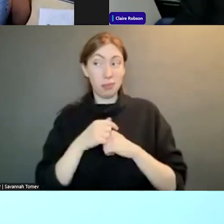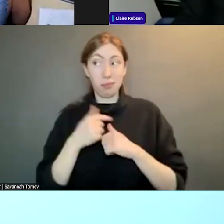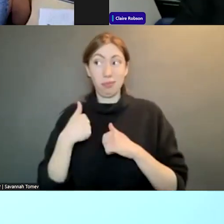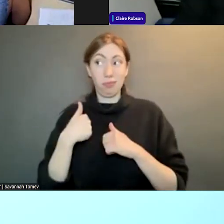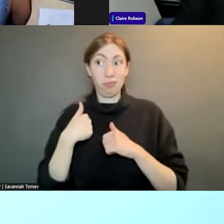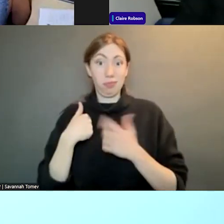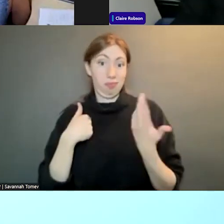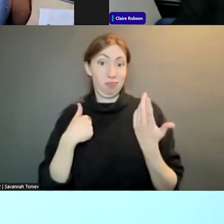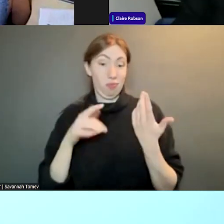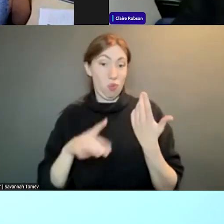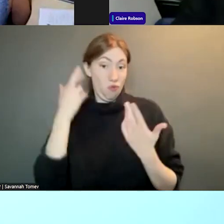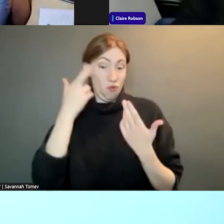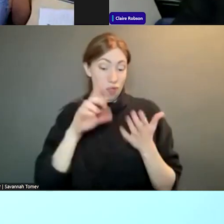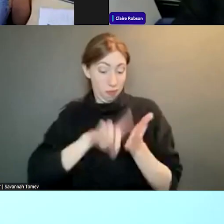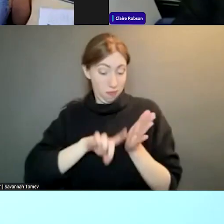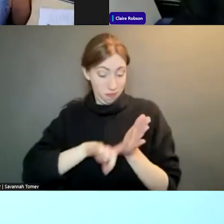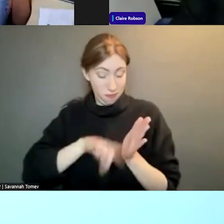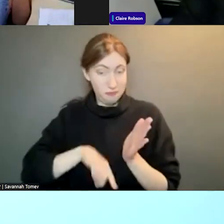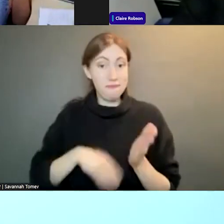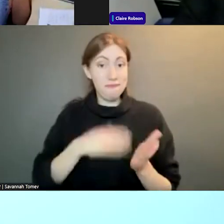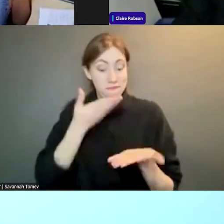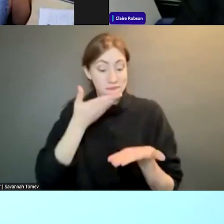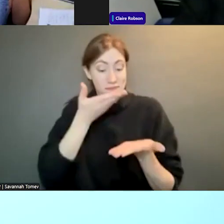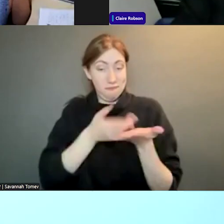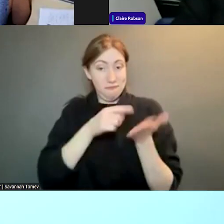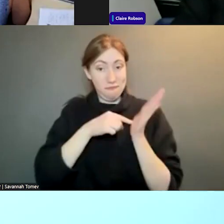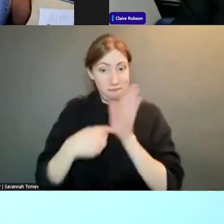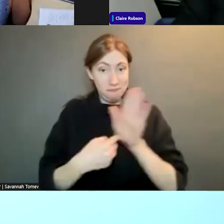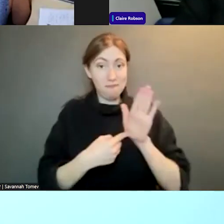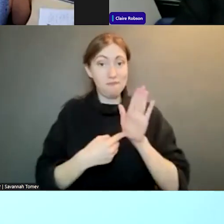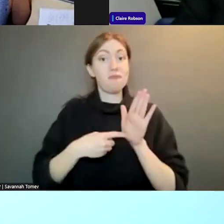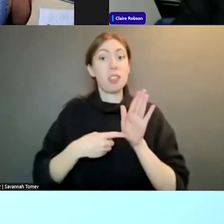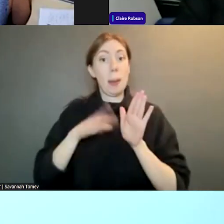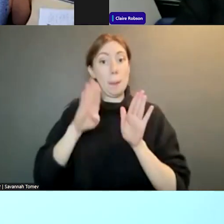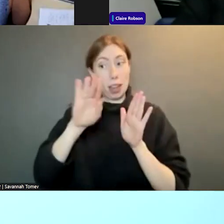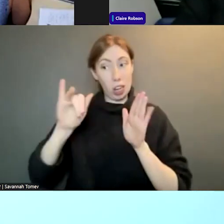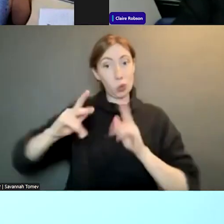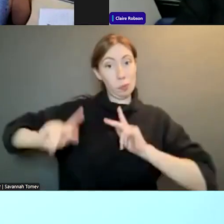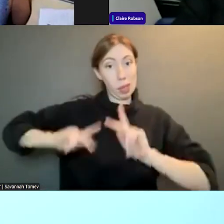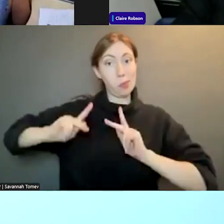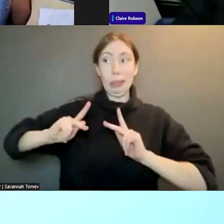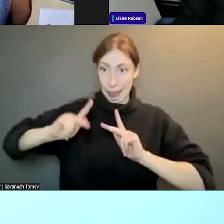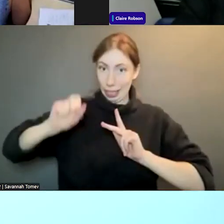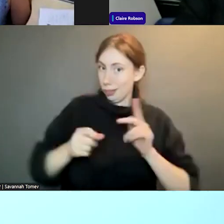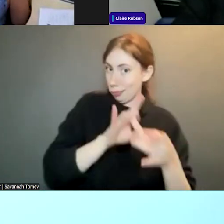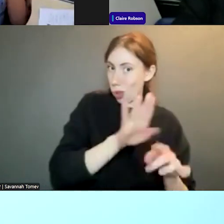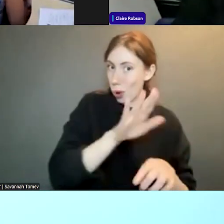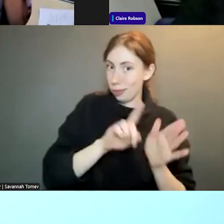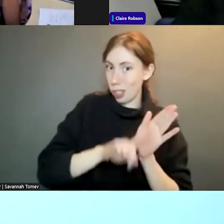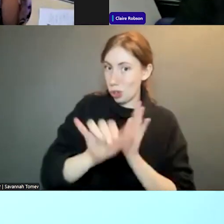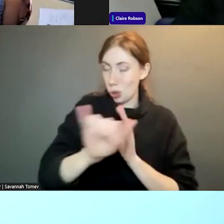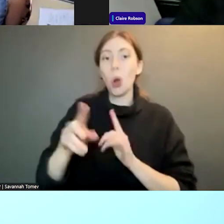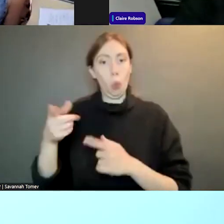women are indeed more likely, according to your data, to have been abused. Yeah,